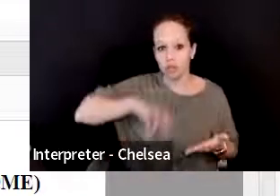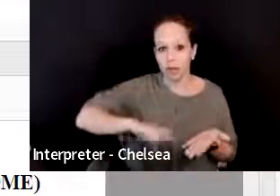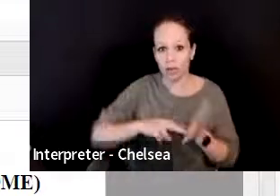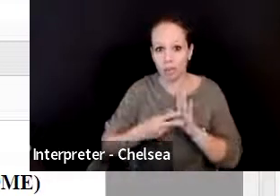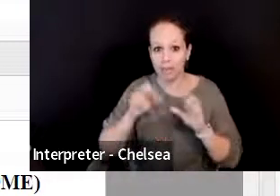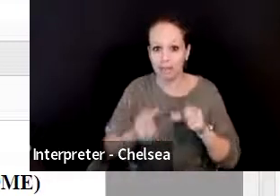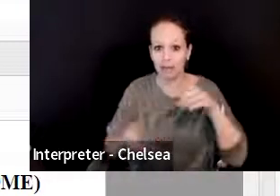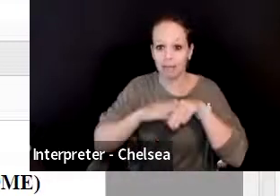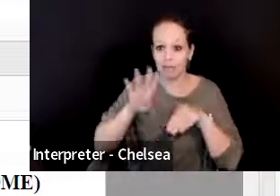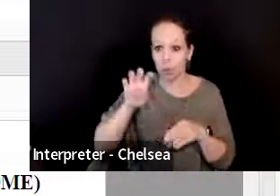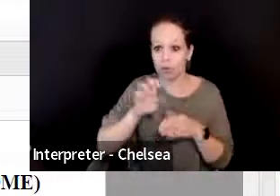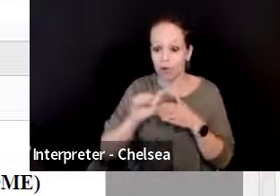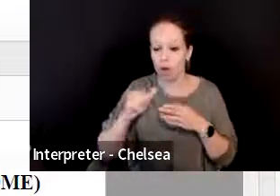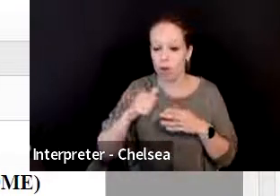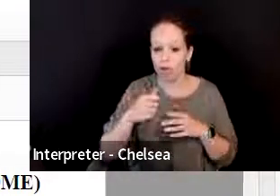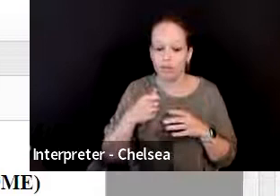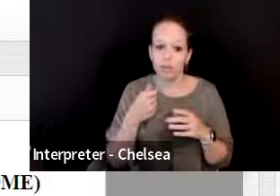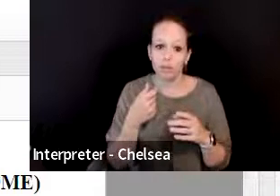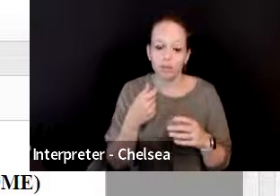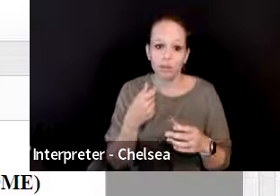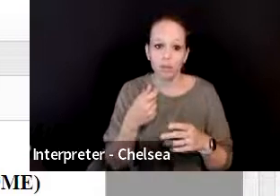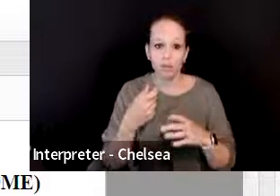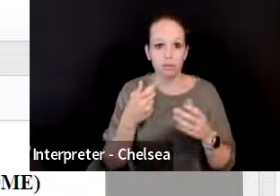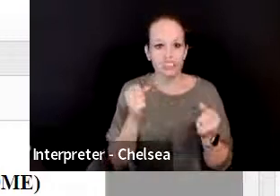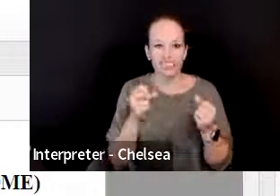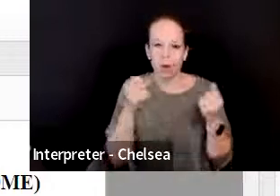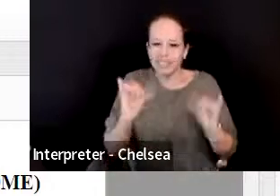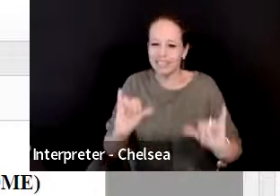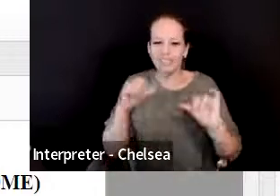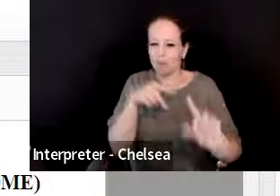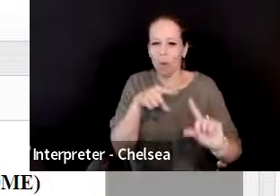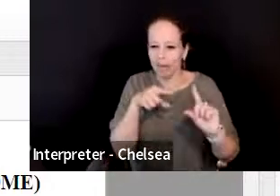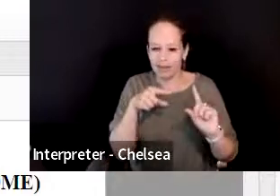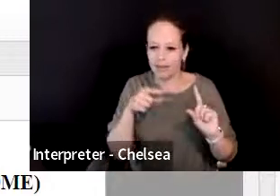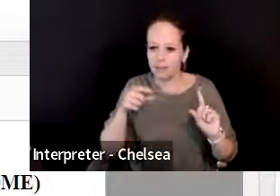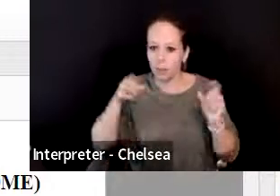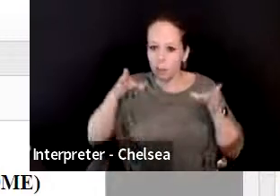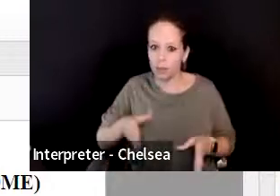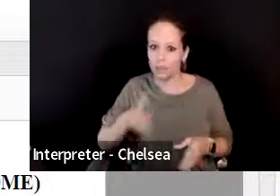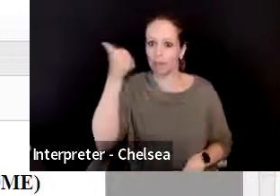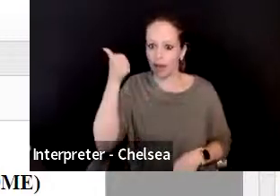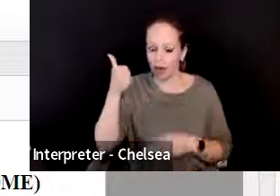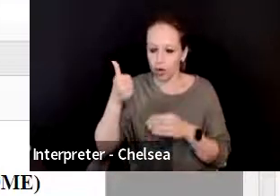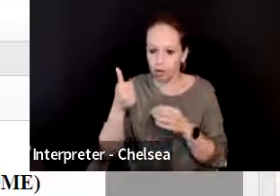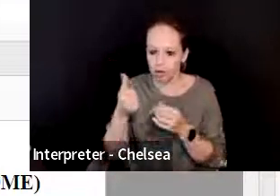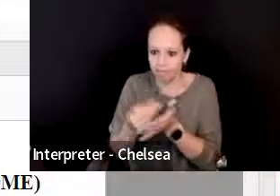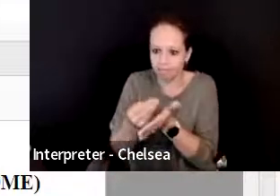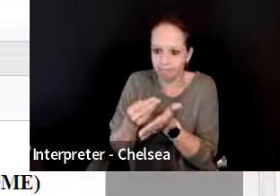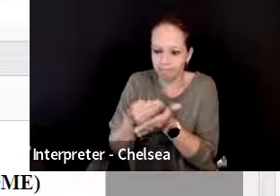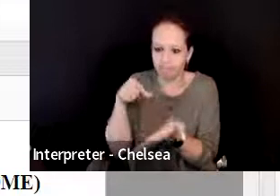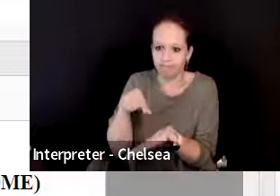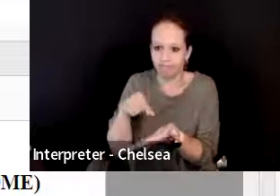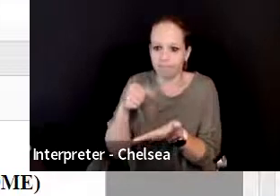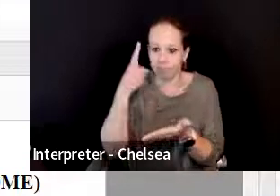again, they're still going to be off. They're still going to be better off financially by working. Plus, they're also,